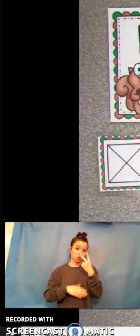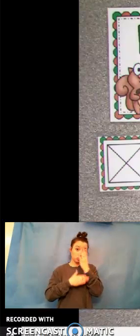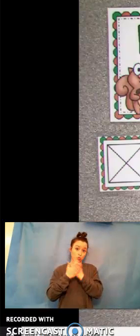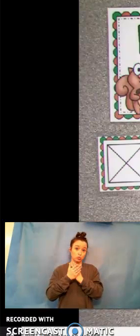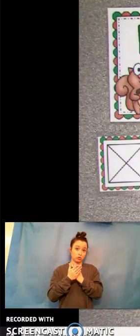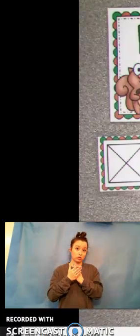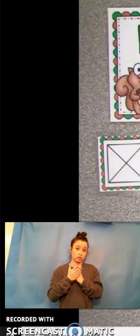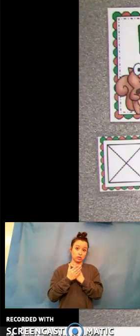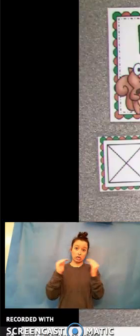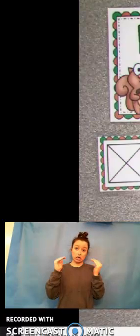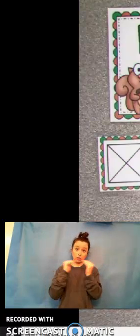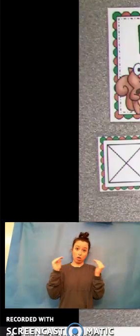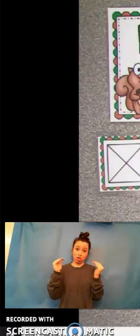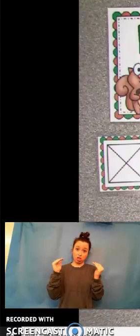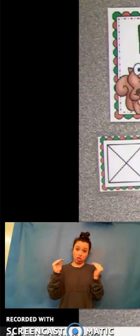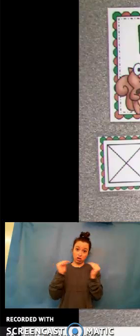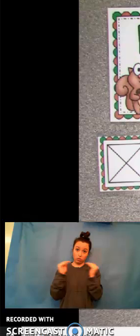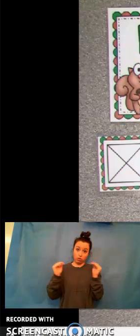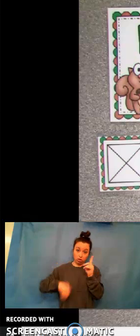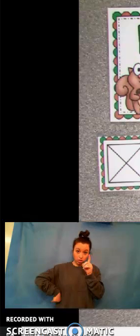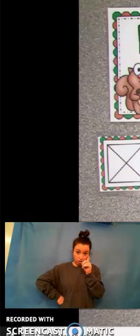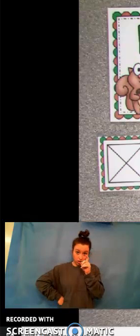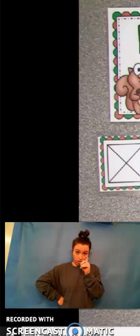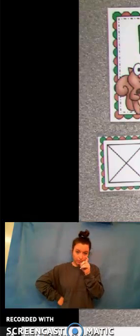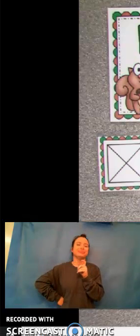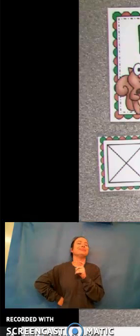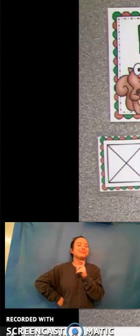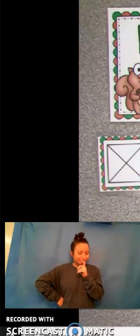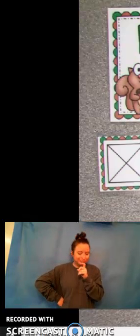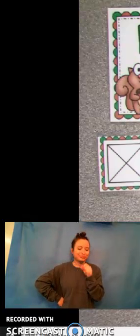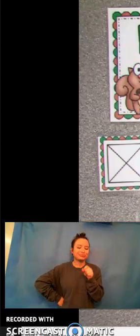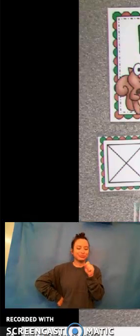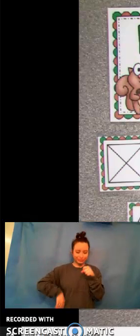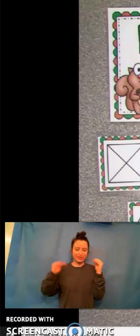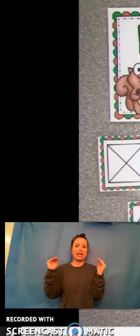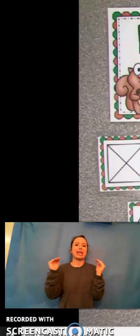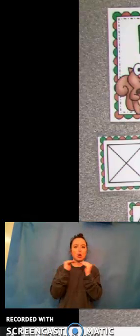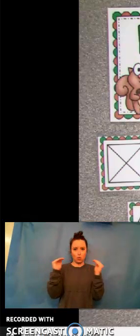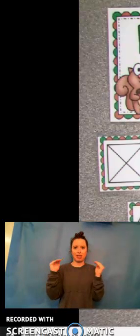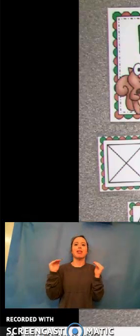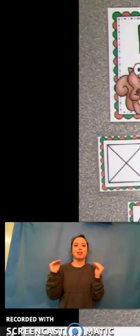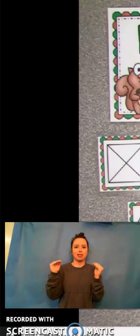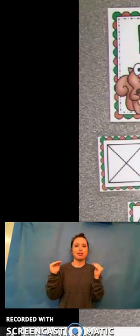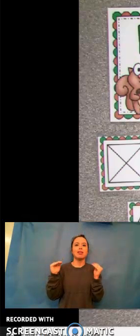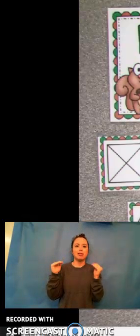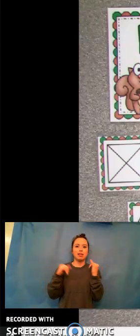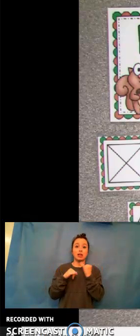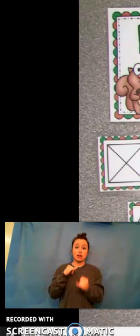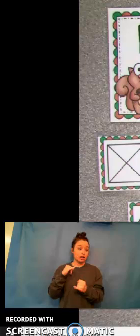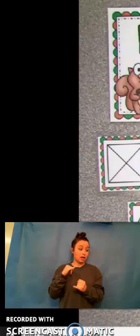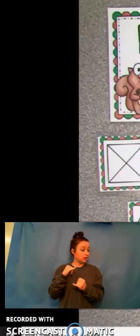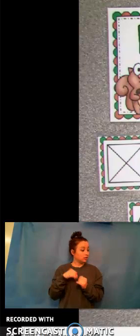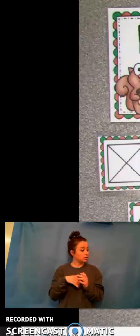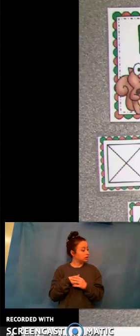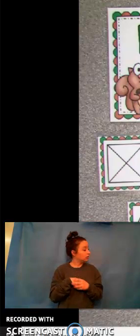Are they the same size and the same shape? They are, so he's going to go to equal. And our last